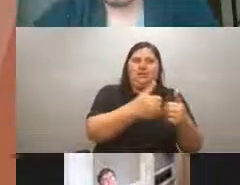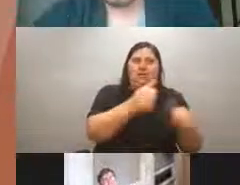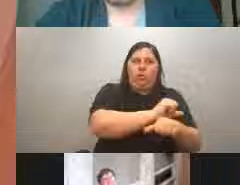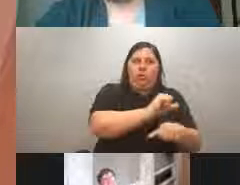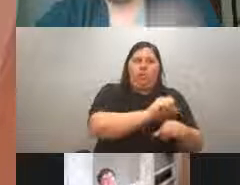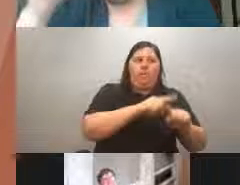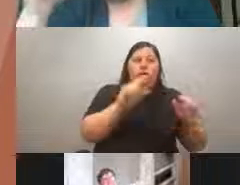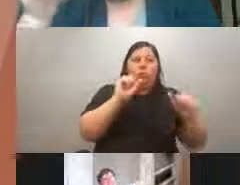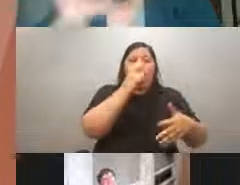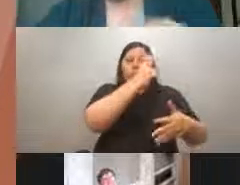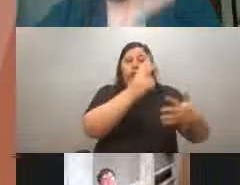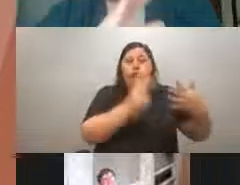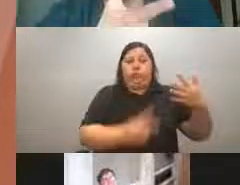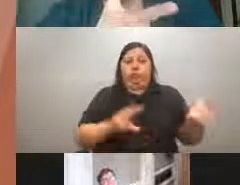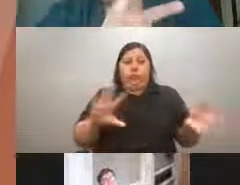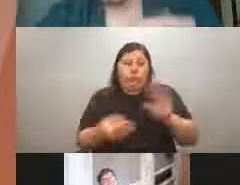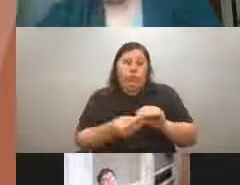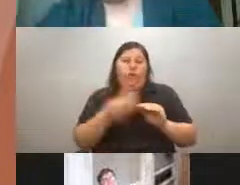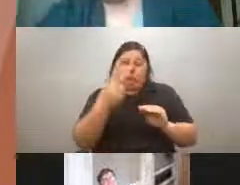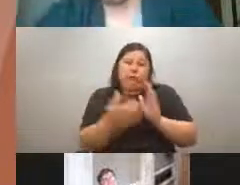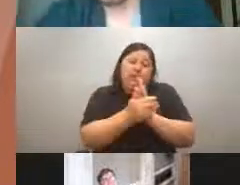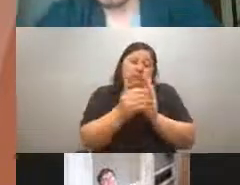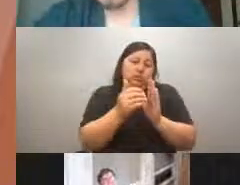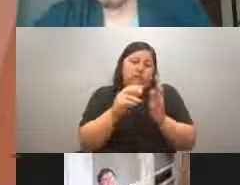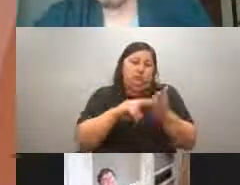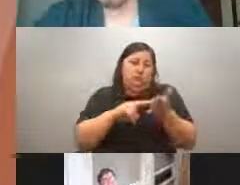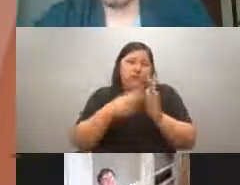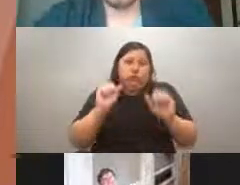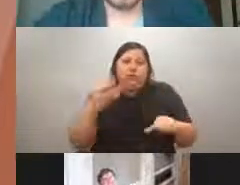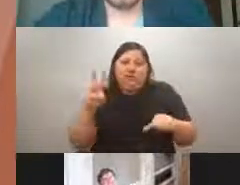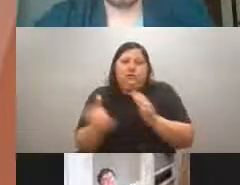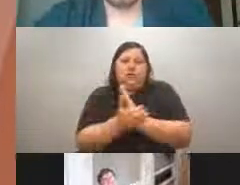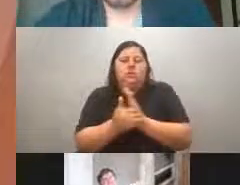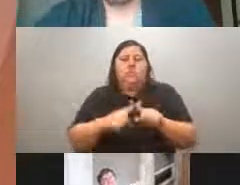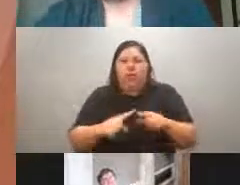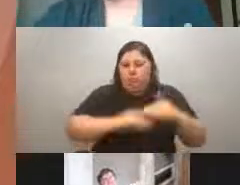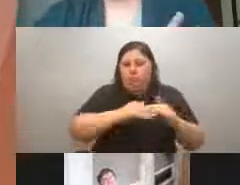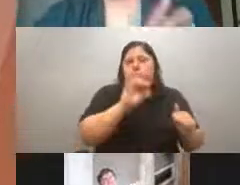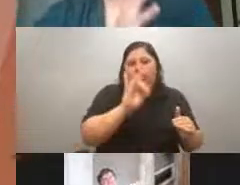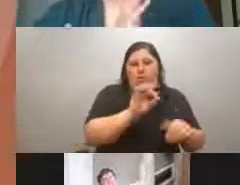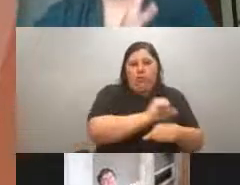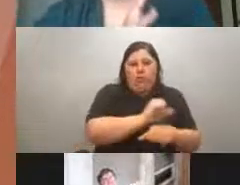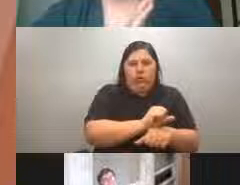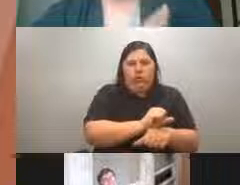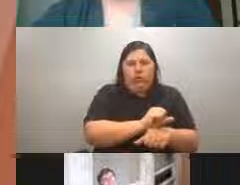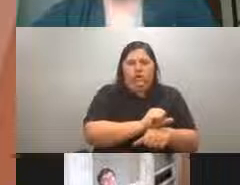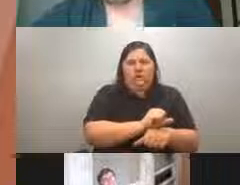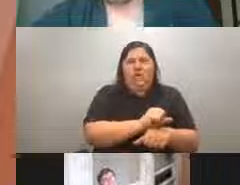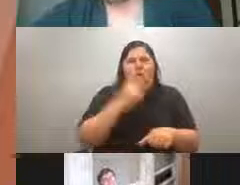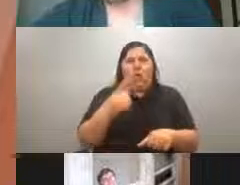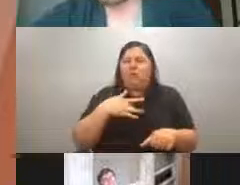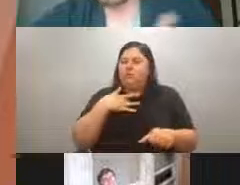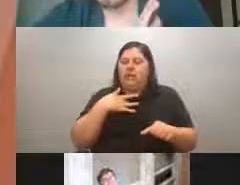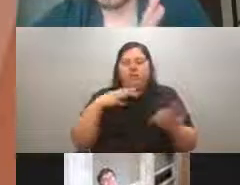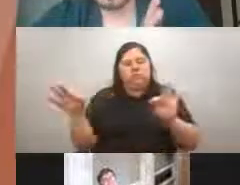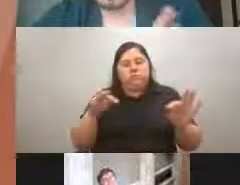sample. Descriptions are helpful. There's an area for conceptual information. I always feel like it's better to say more than say